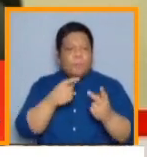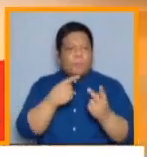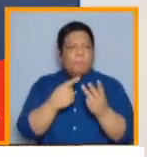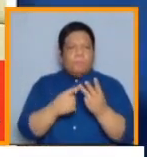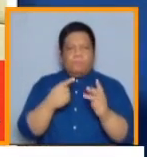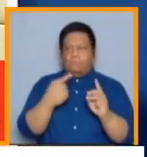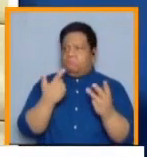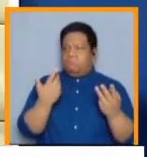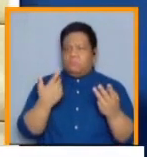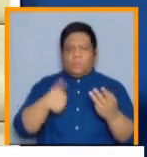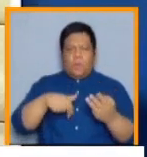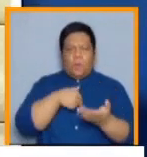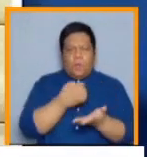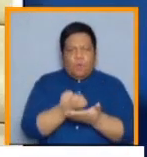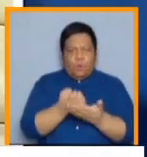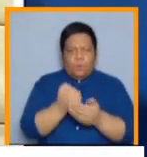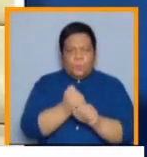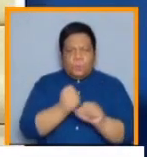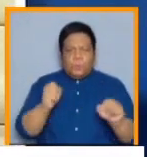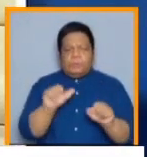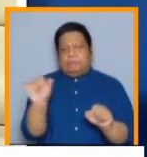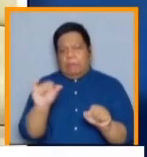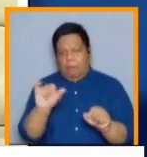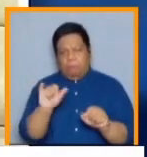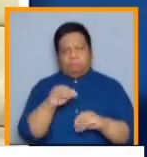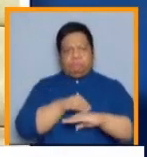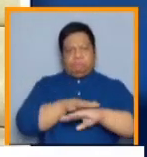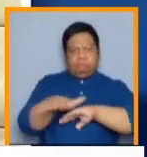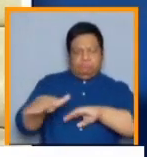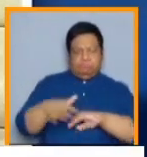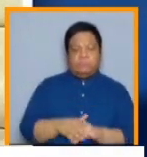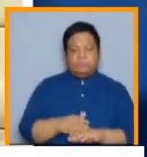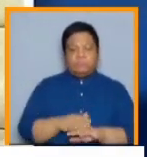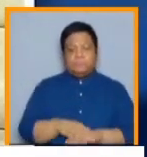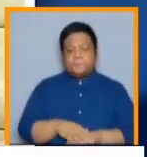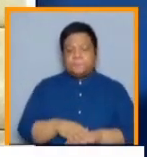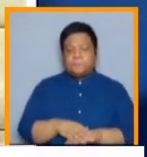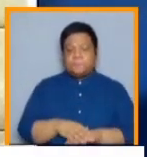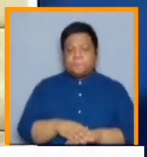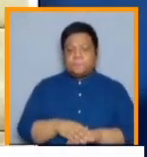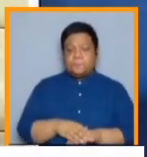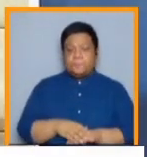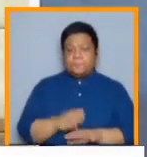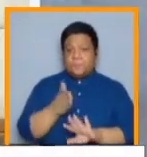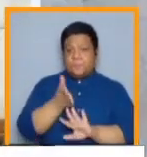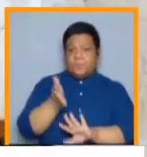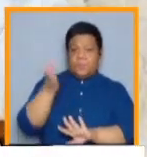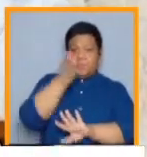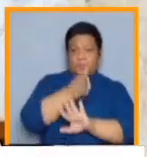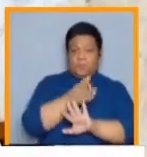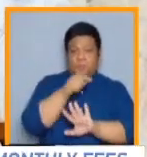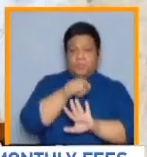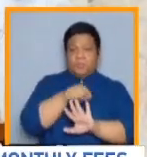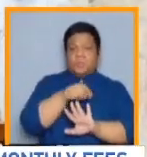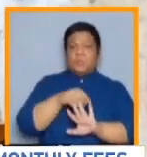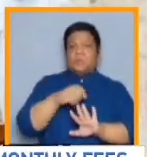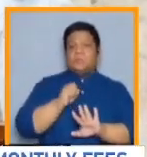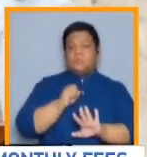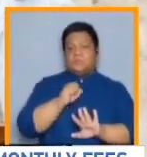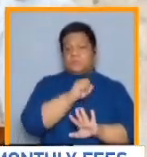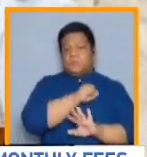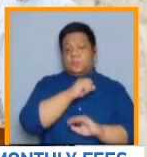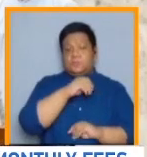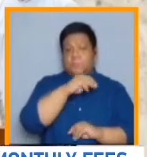affected. Nag-courtesy call kay Quezon City Mayor Joy Belmonte sa Quezon City Hall ang magka-tandem na sina Senador Manny